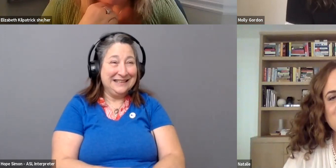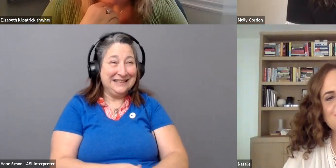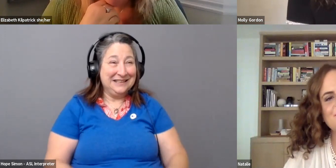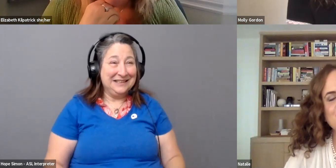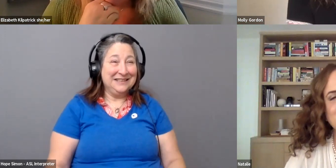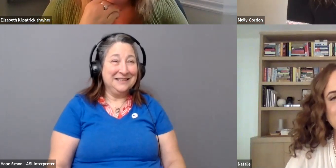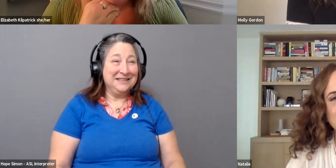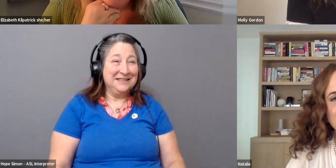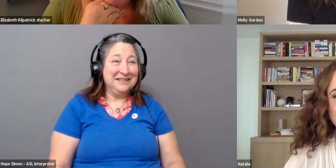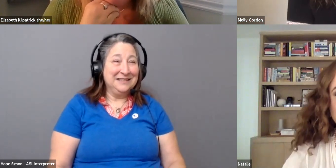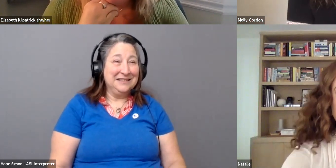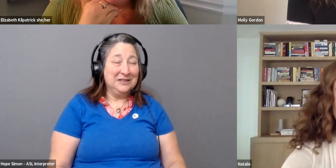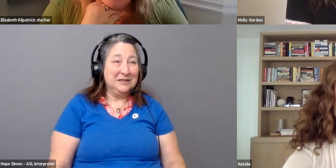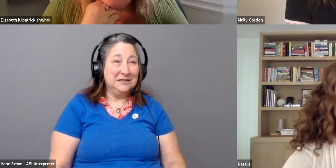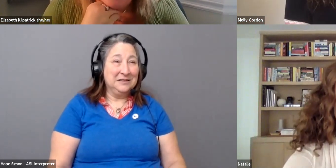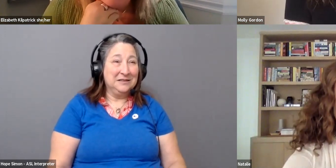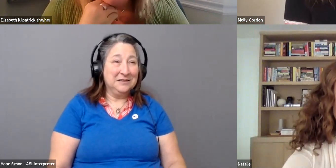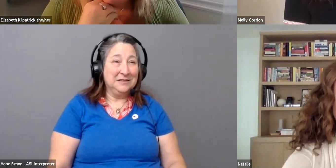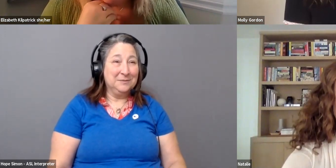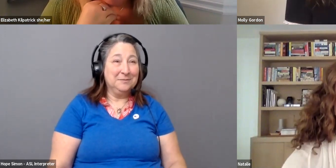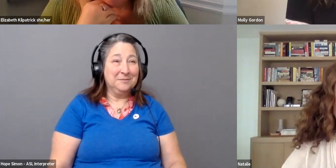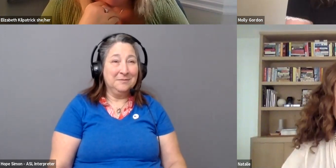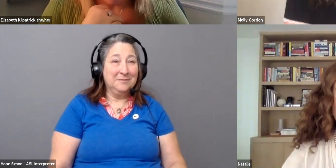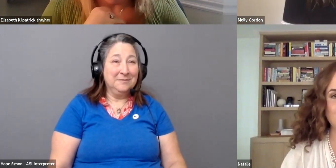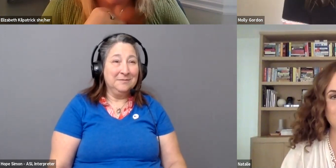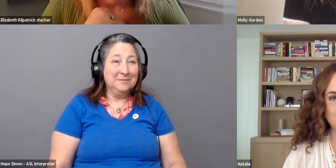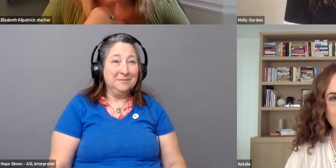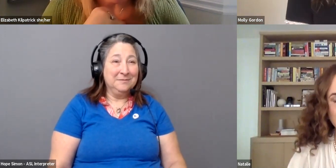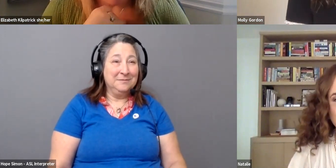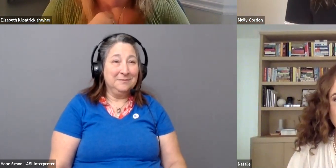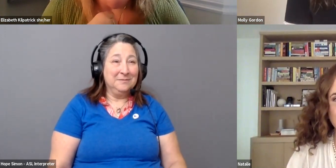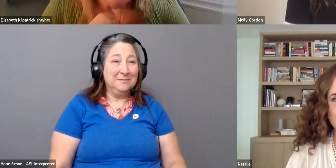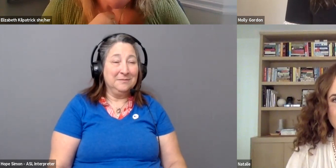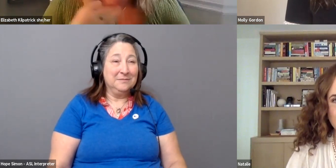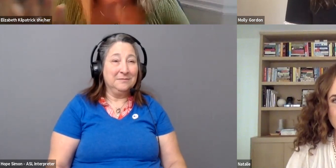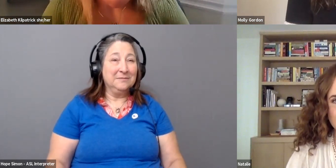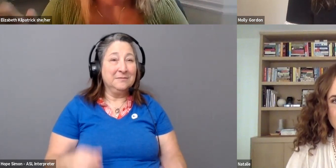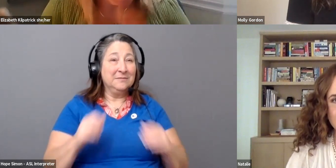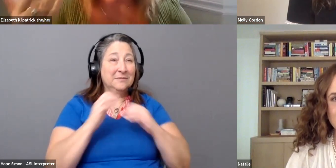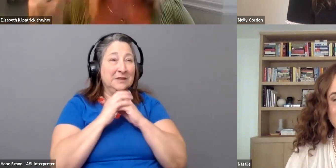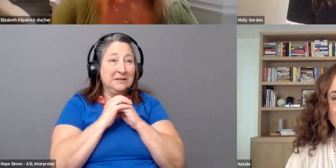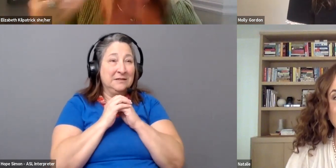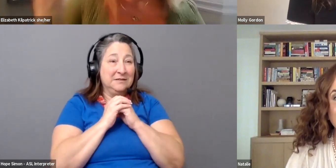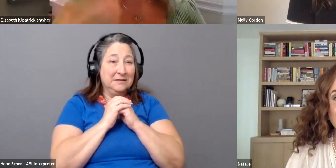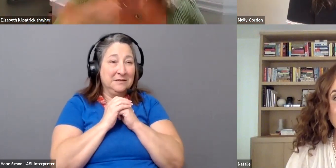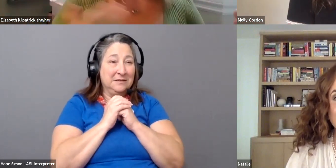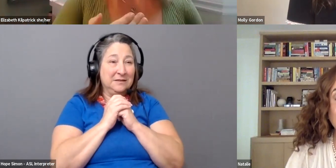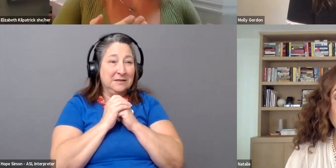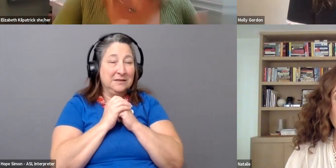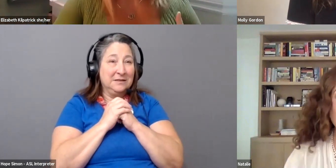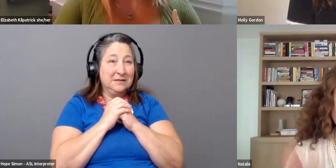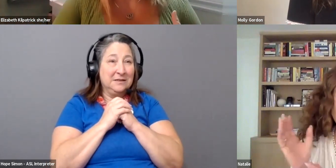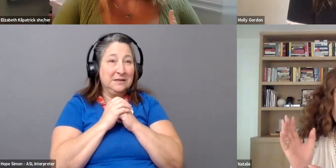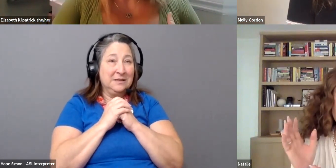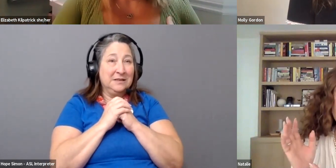I thought this film was so incredible. Oh, thank you. It was so universal. I was saying, I don't know if you could hear me or not because I couldn't